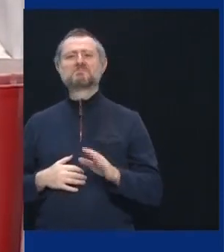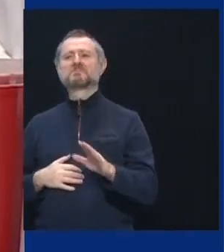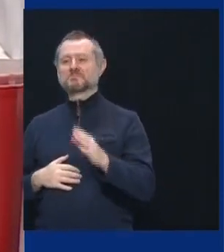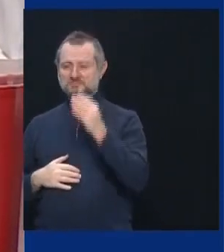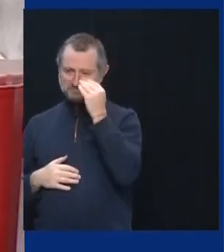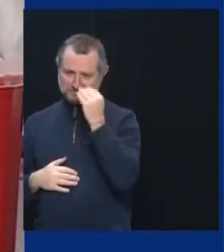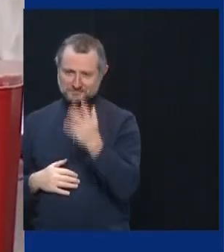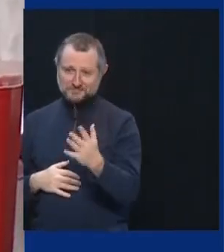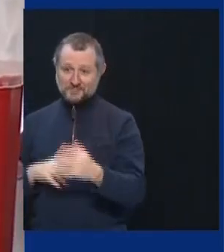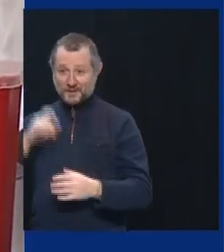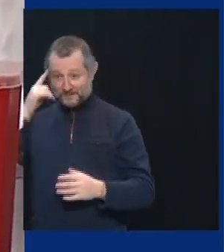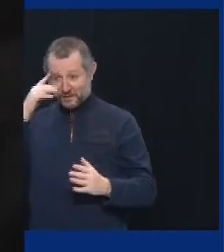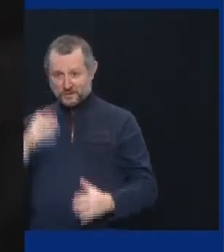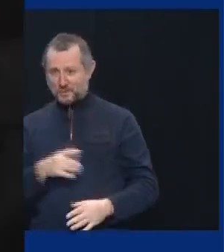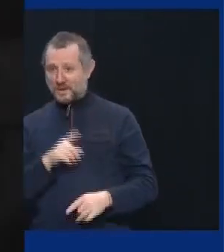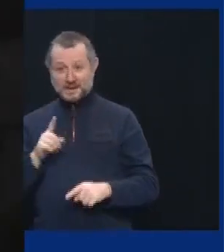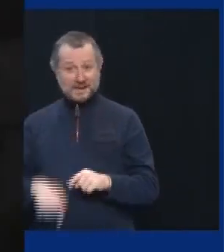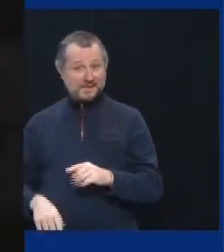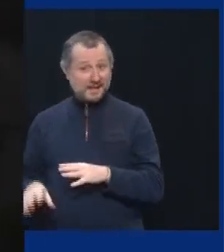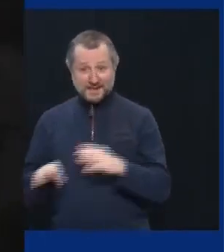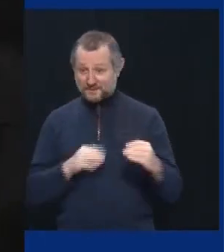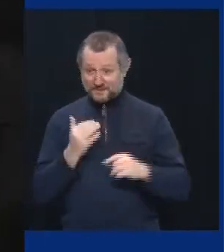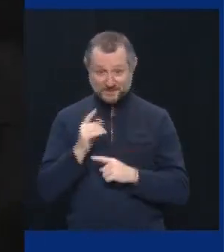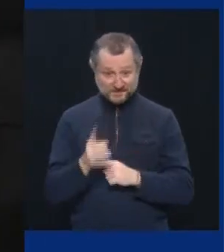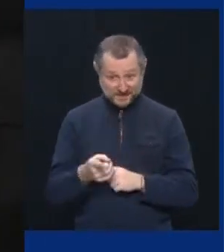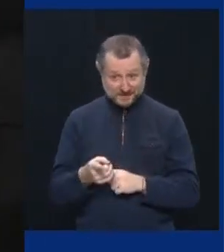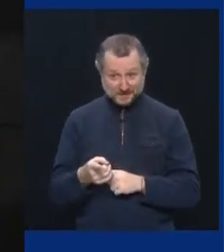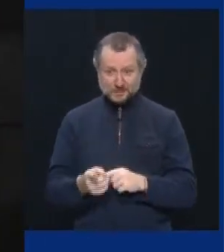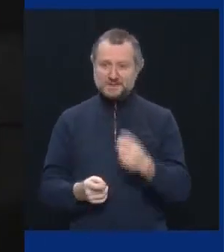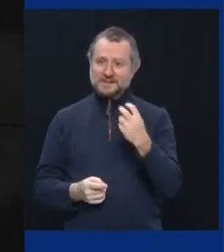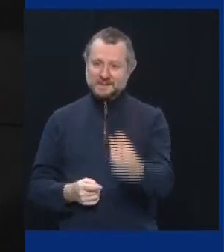can't leave for 15 minutes. He's got a mask on.